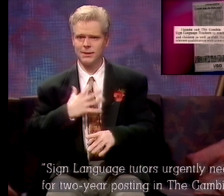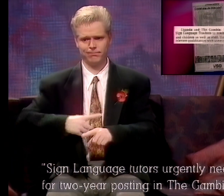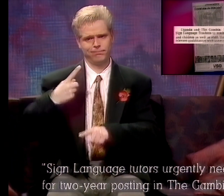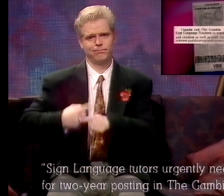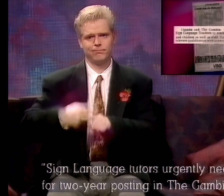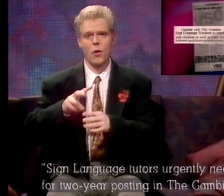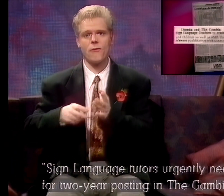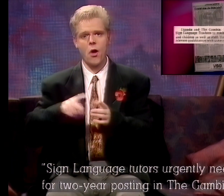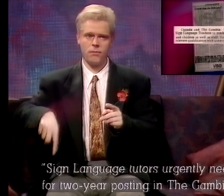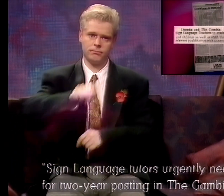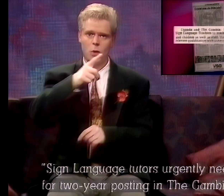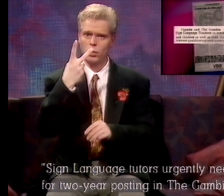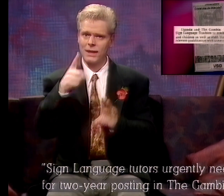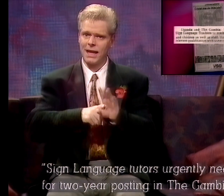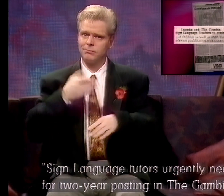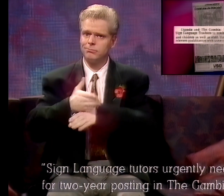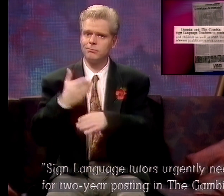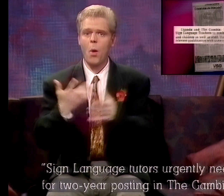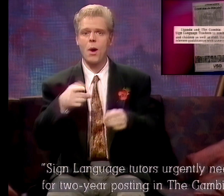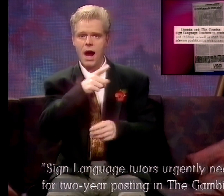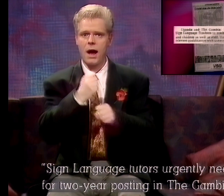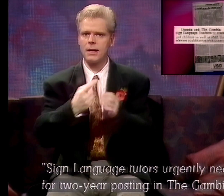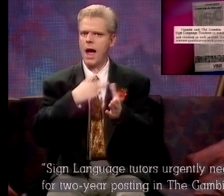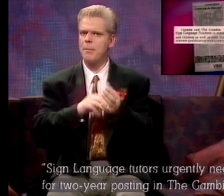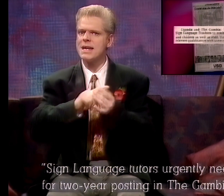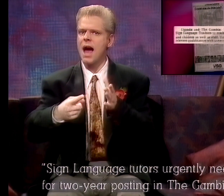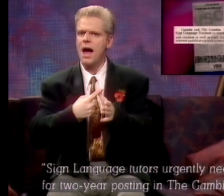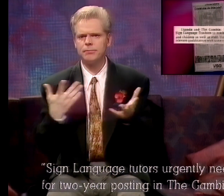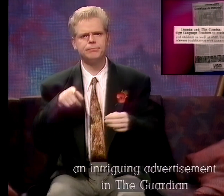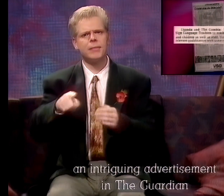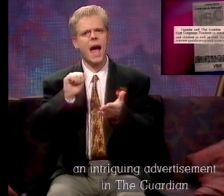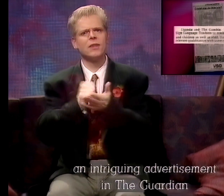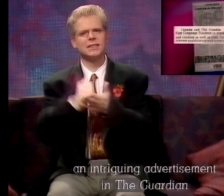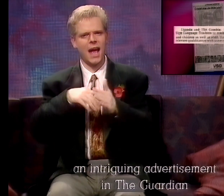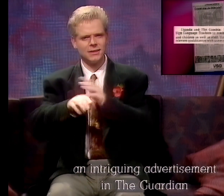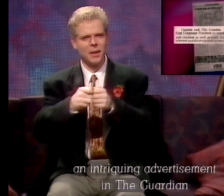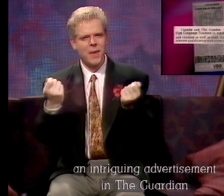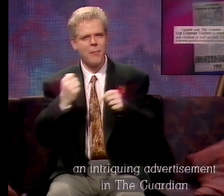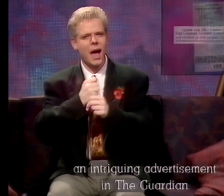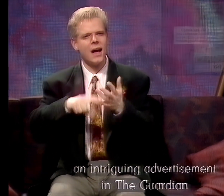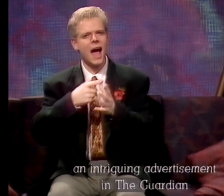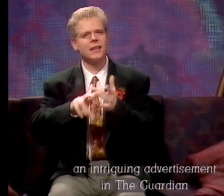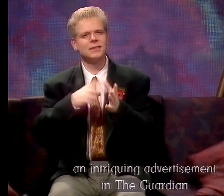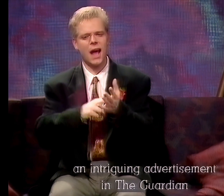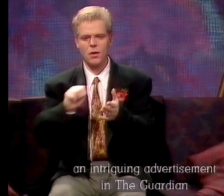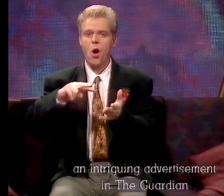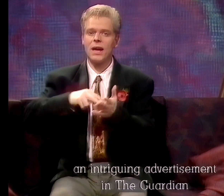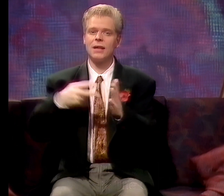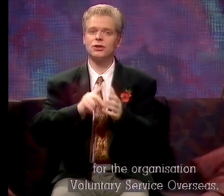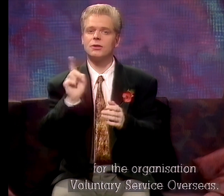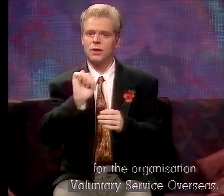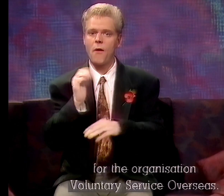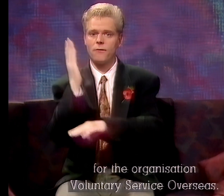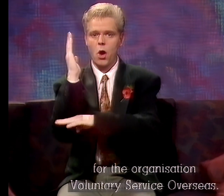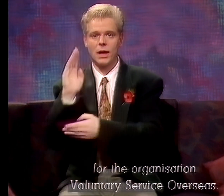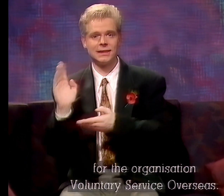Sign language tutors urgently needed for two-year posting in The Gambia. An intriguing advertisement in The Guardian for